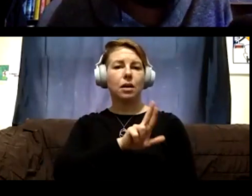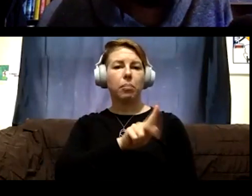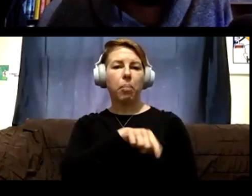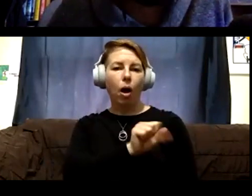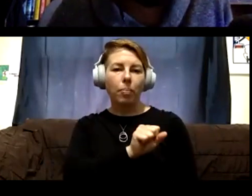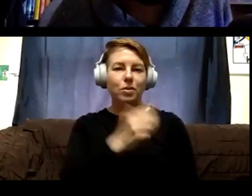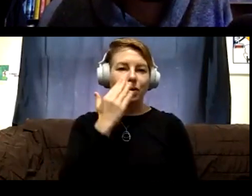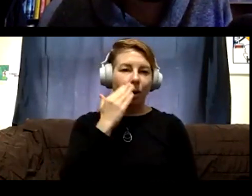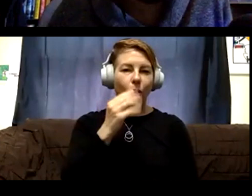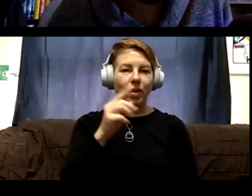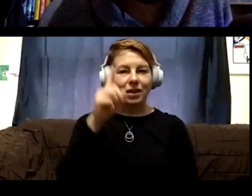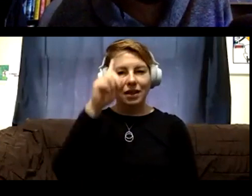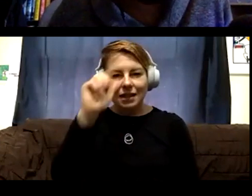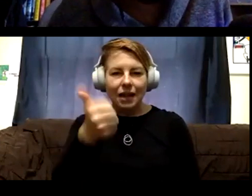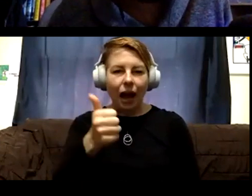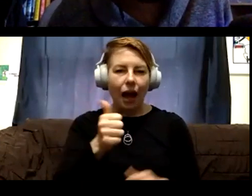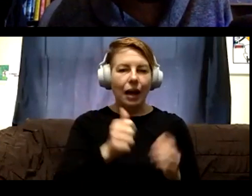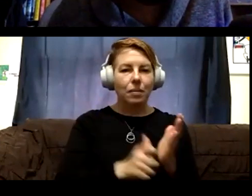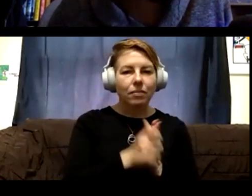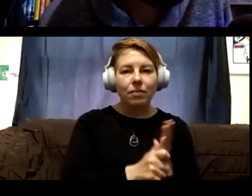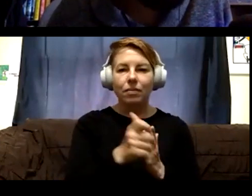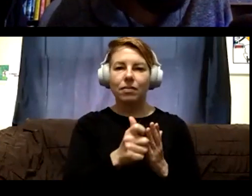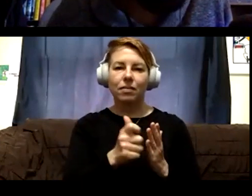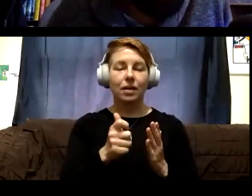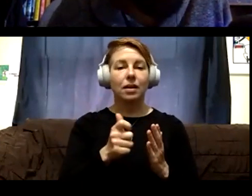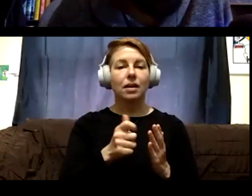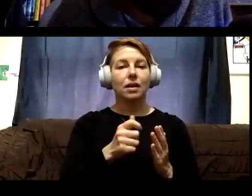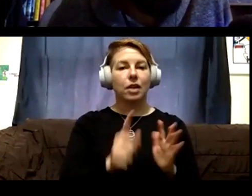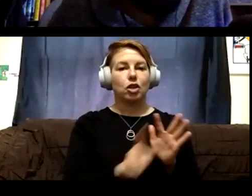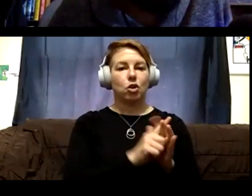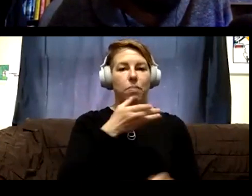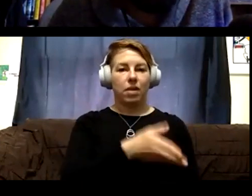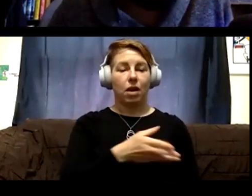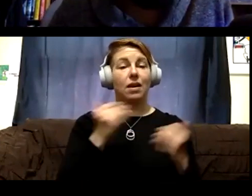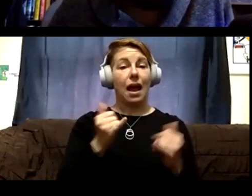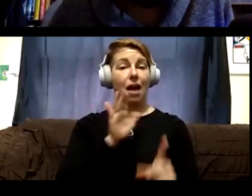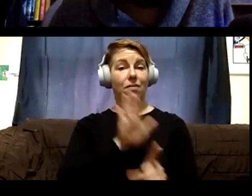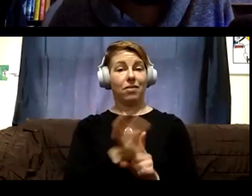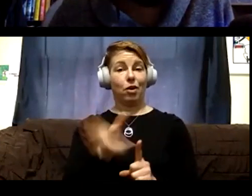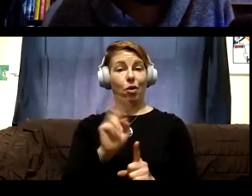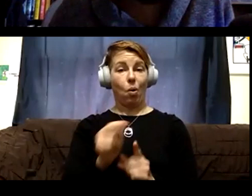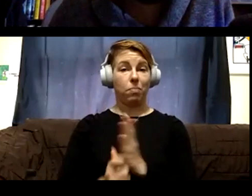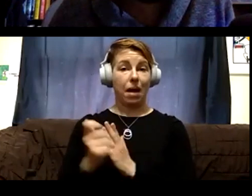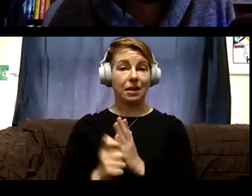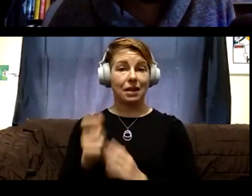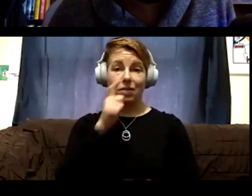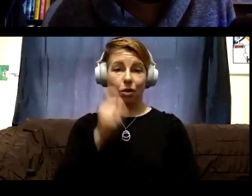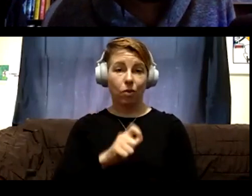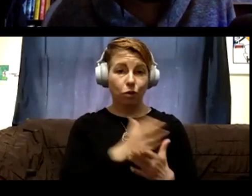penny dreadfuls that came before. Now they have their own magazines. They no longer had to share real